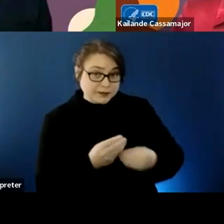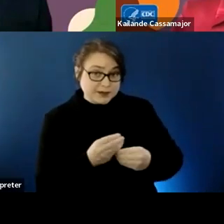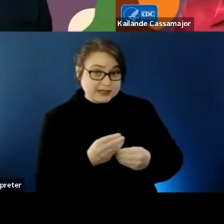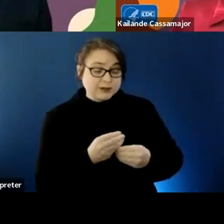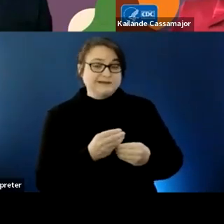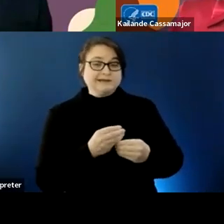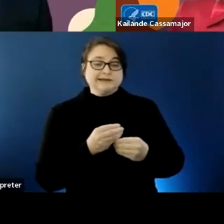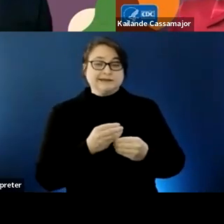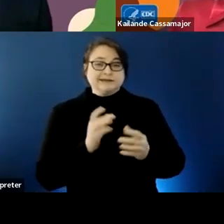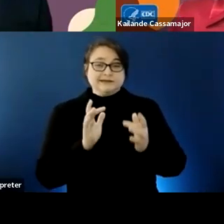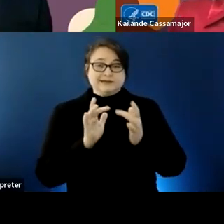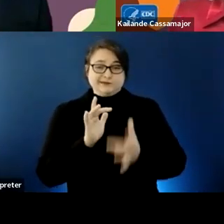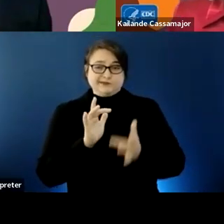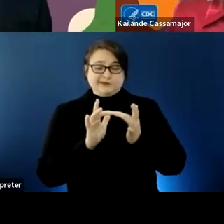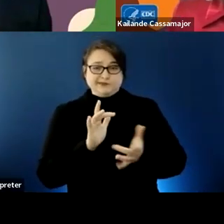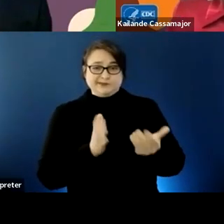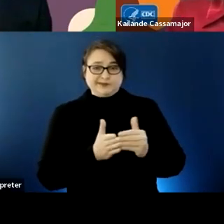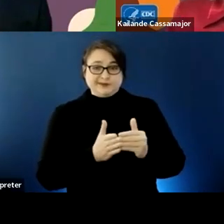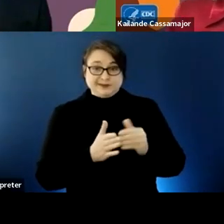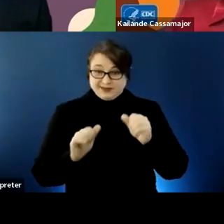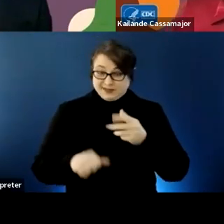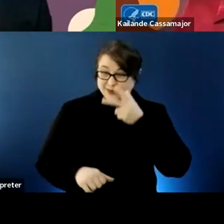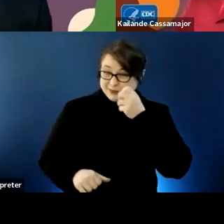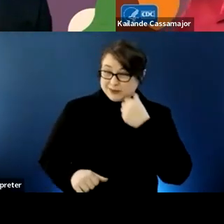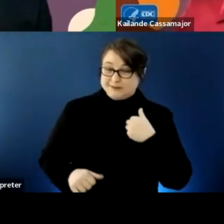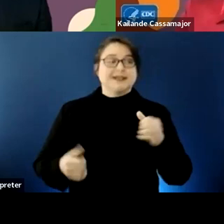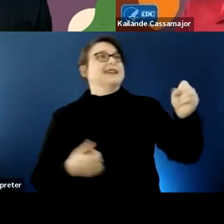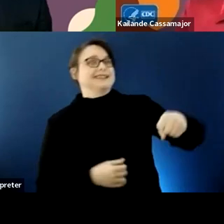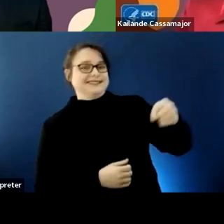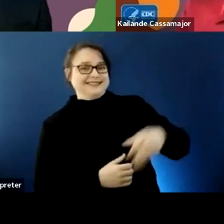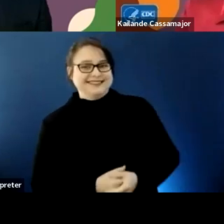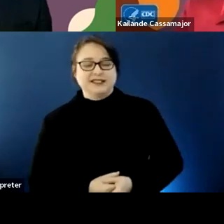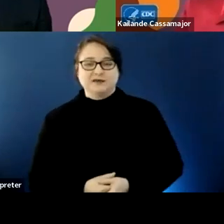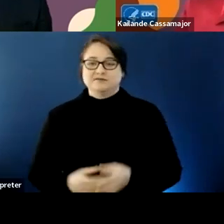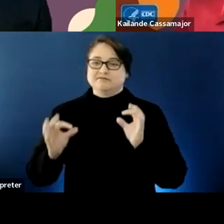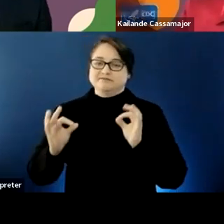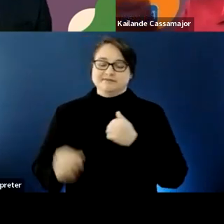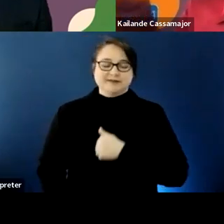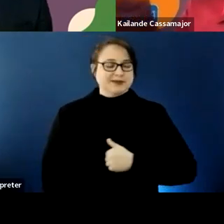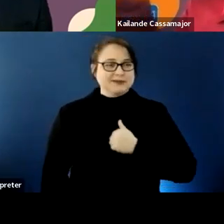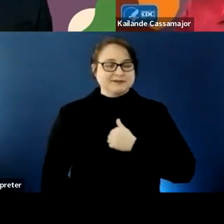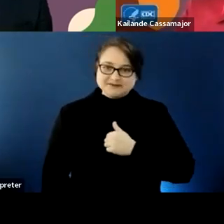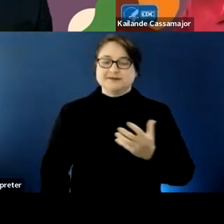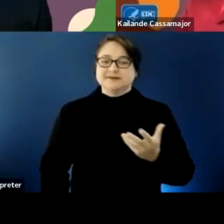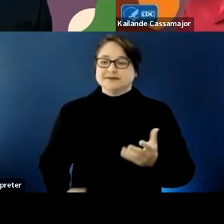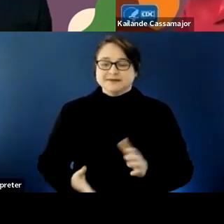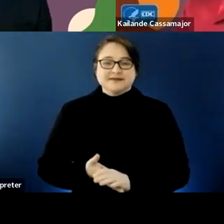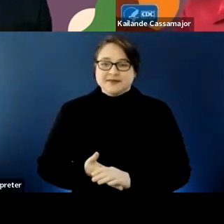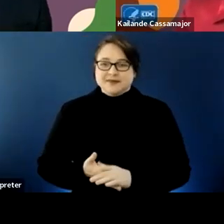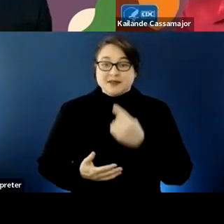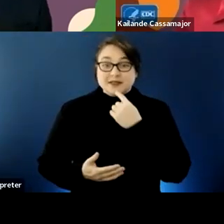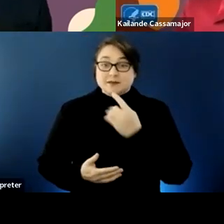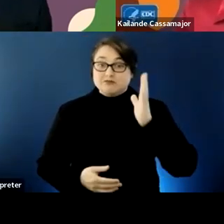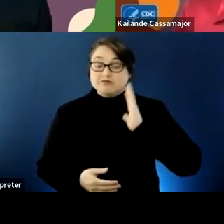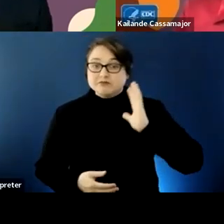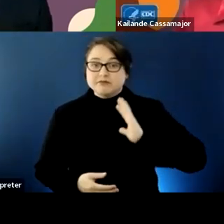connection issues there. Can you hear me? Yes. Okay, I'm sorry about that. No but problem. As I was saying, the implementation